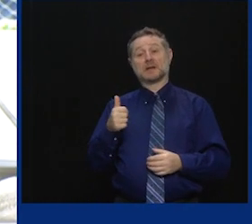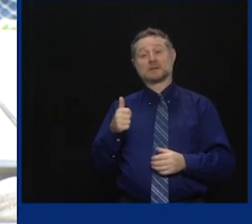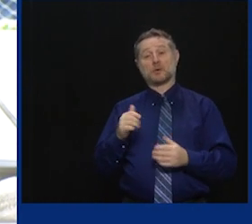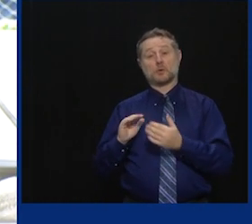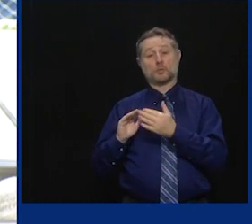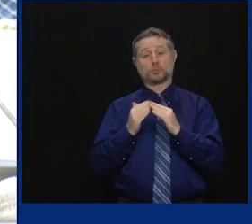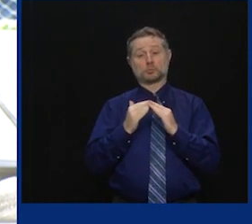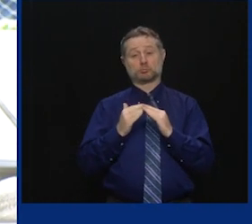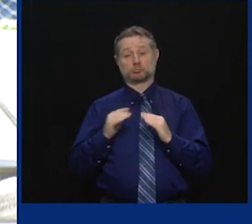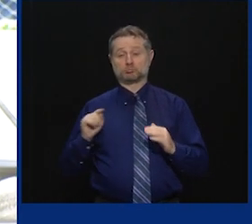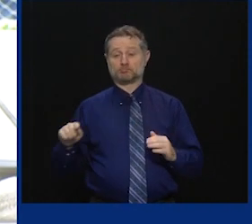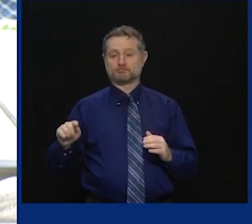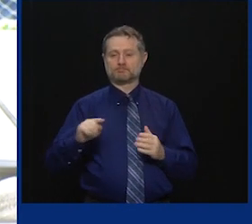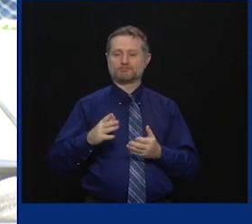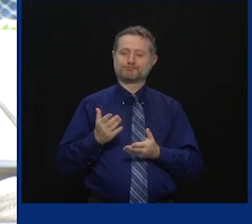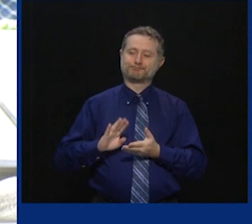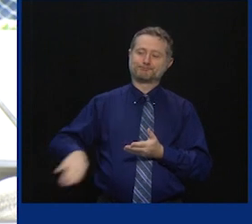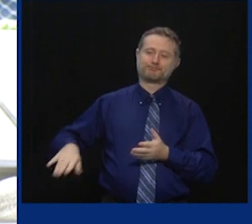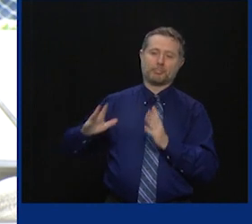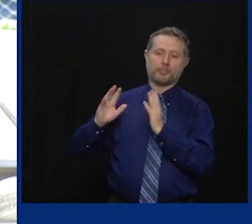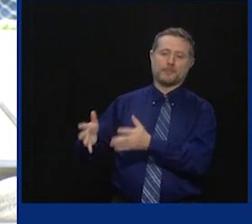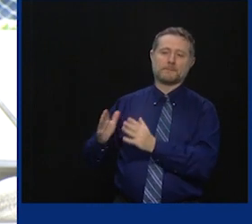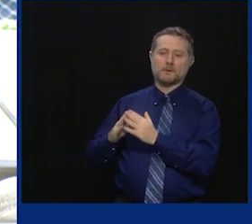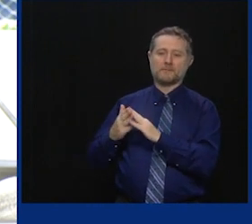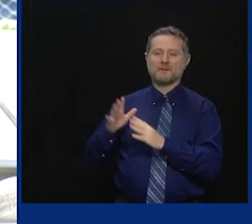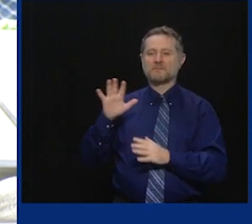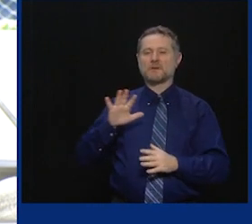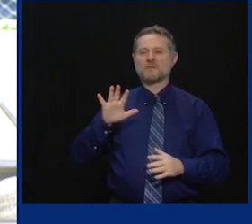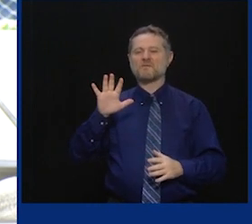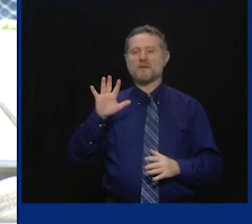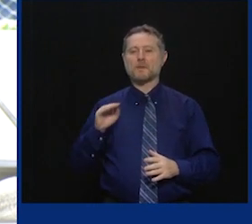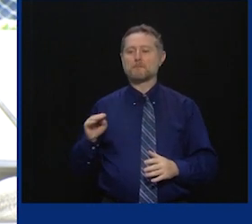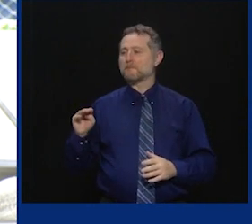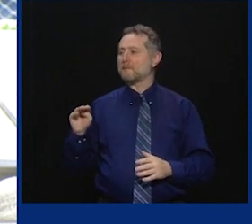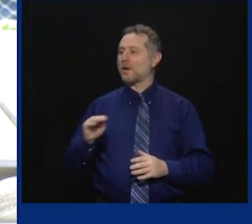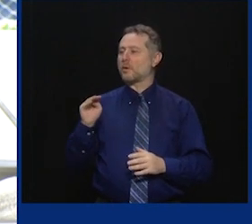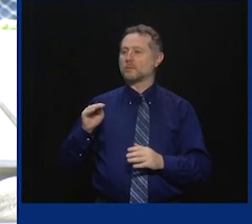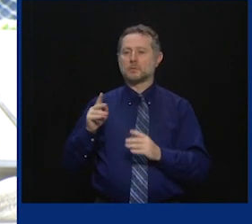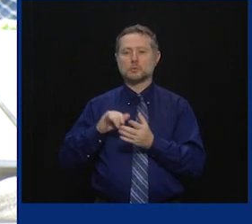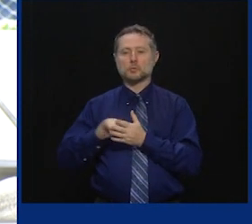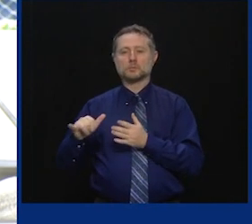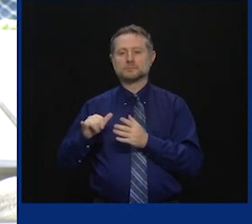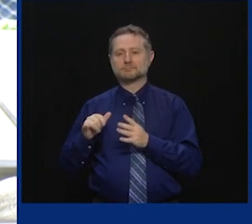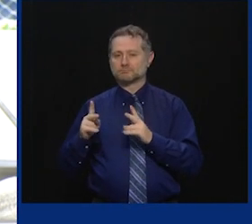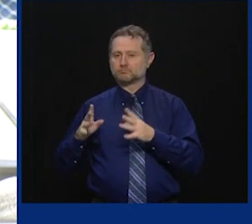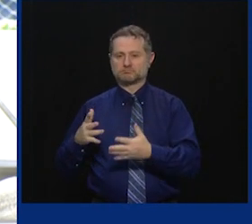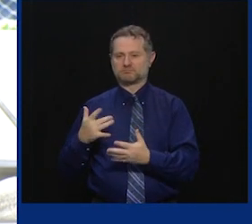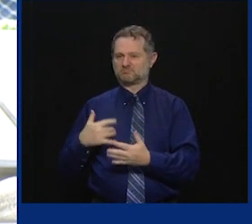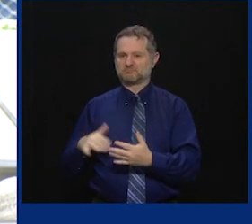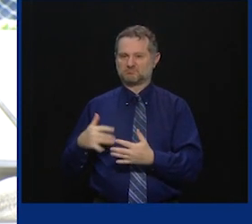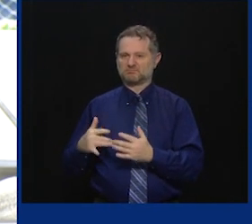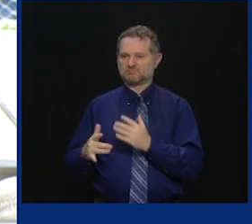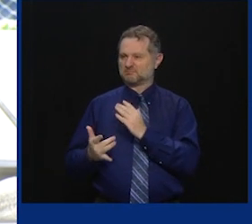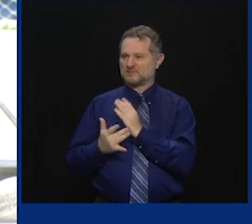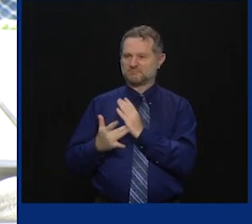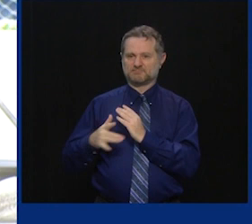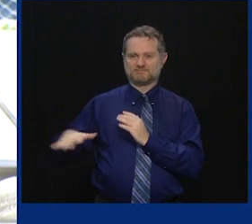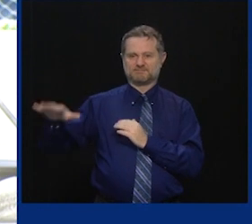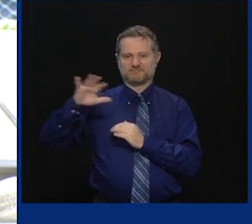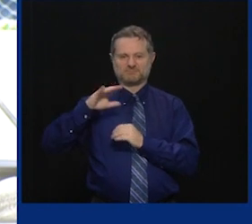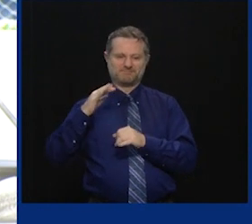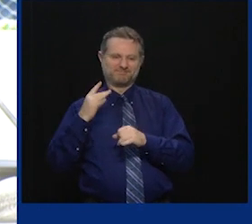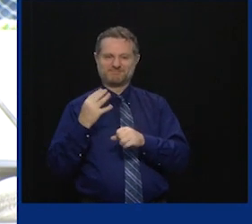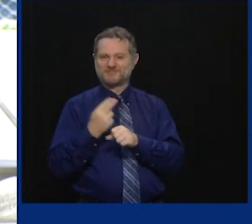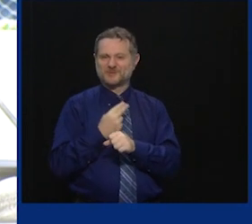home to over 5 million New Yorkers. We're going to test the latest technology, use comprehensive and hyper-local picture of air quality in these